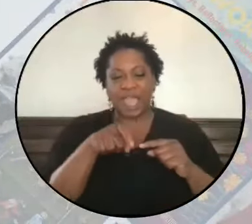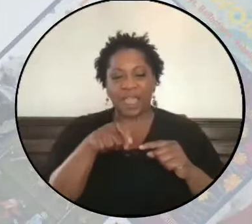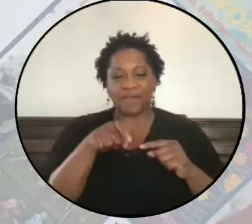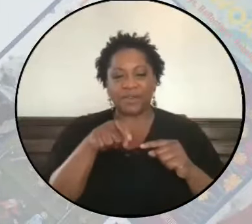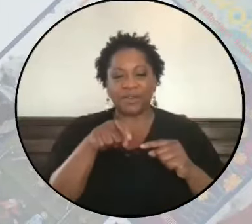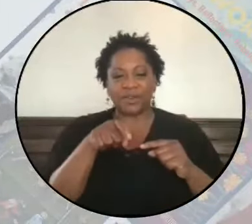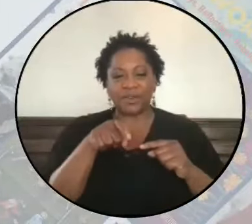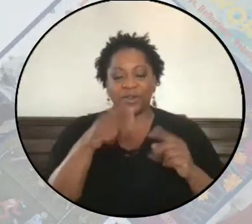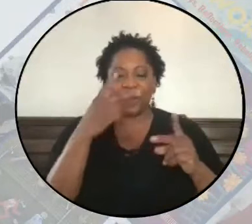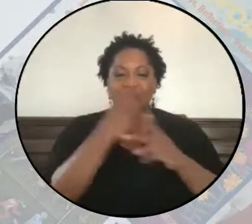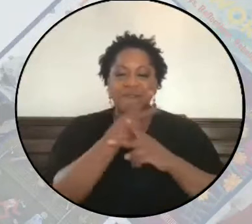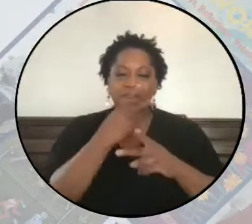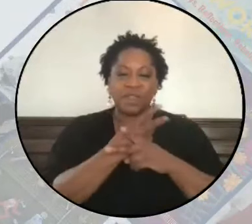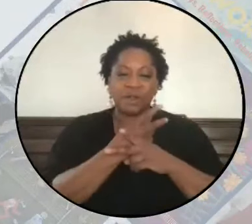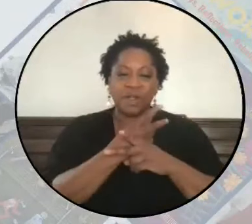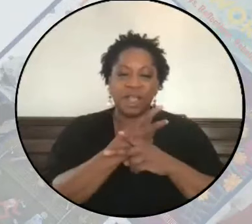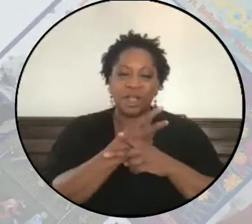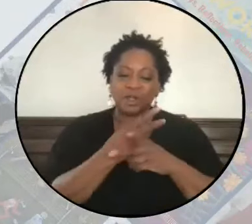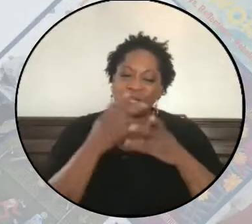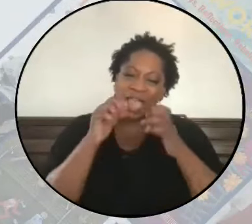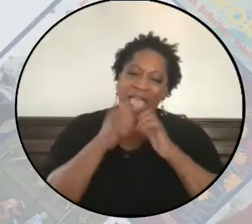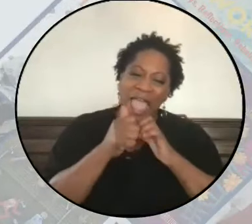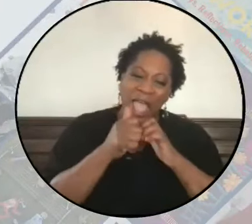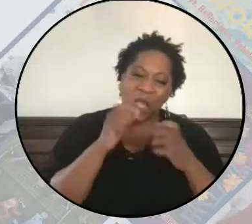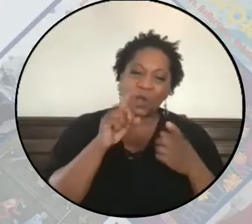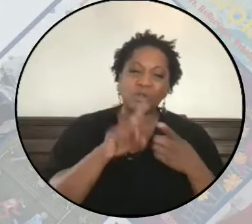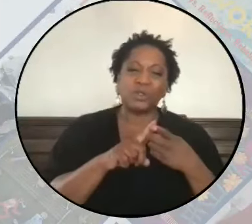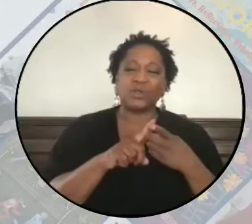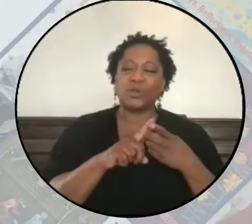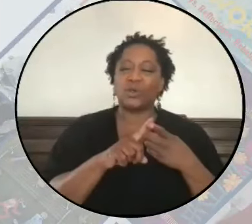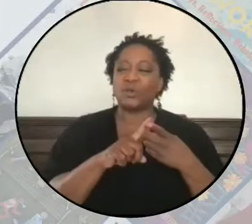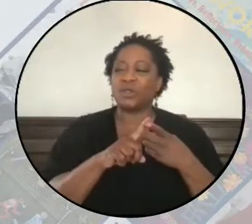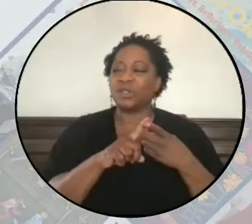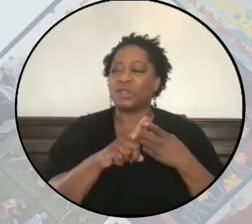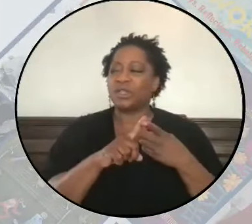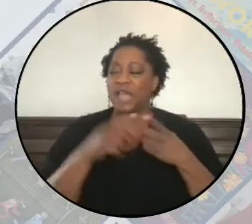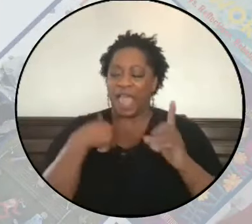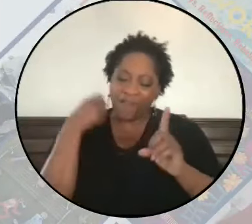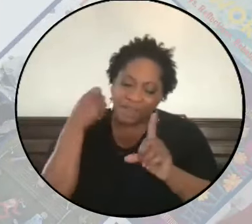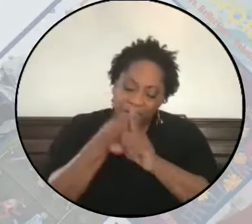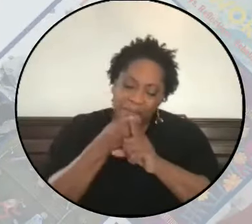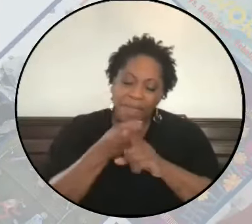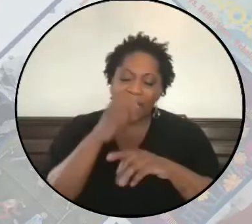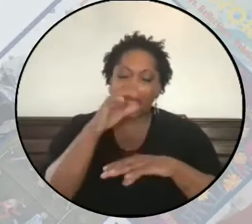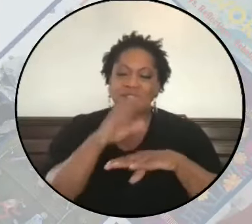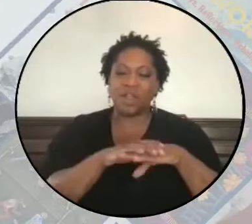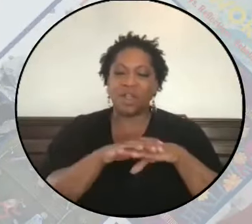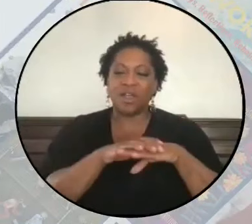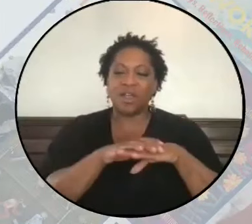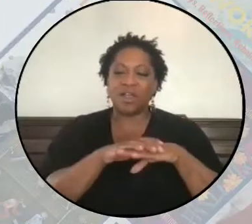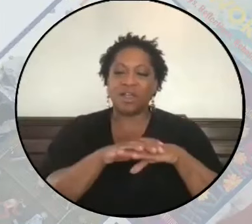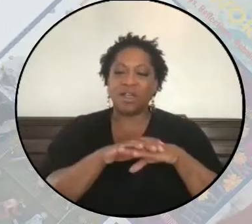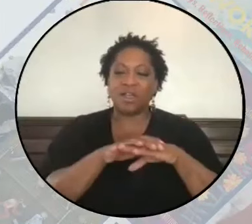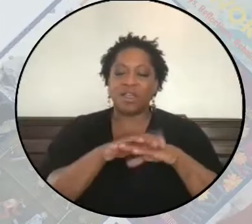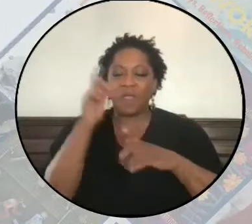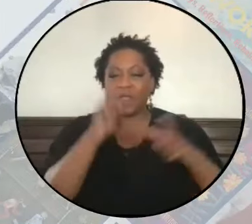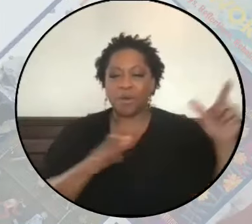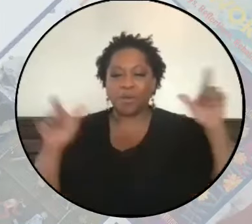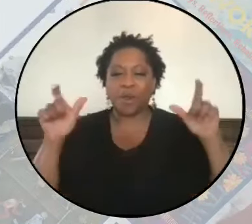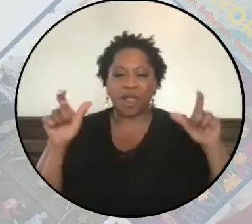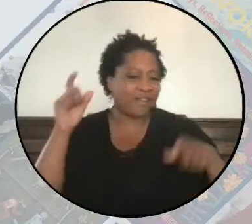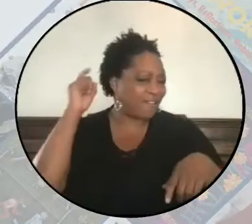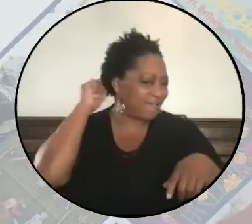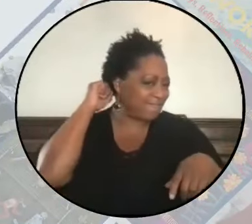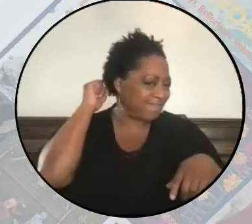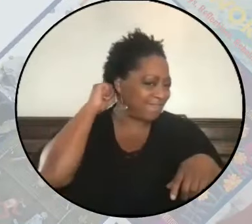to uh figure out you know how to um have an impact on the broader Consciousness